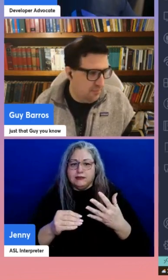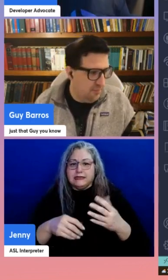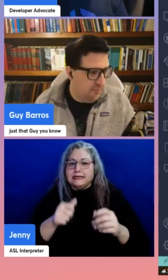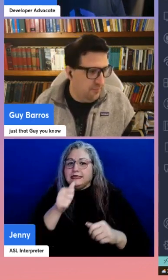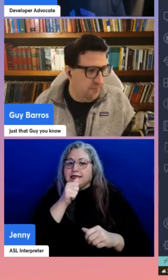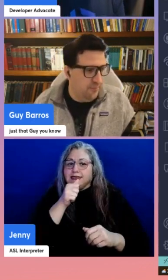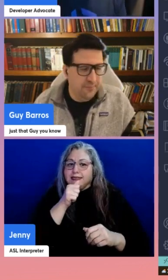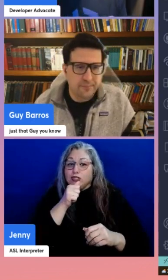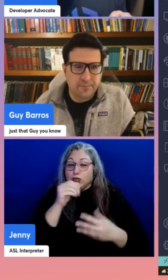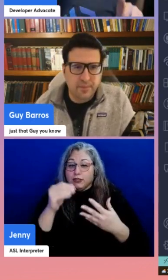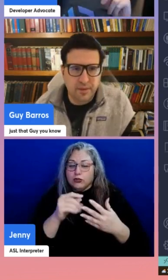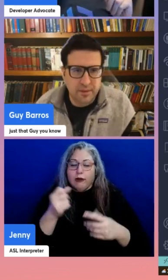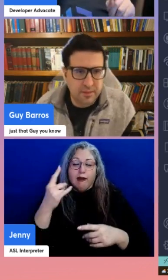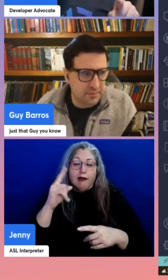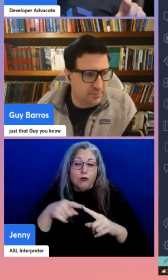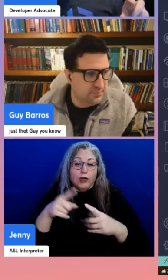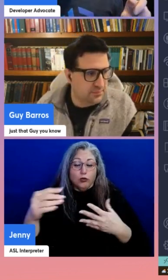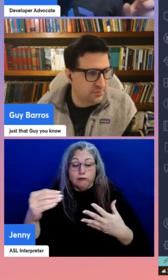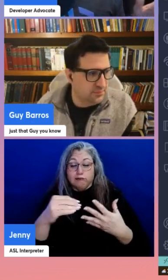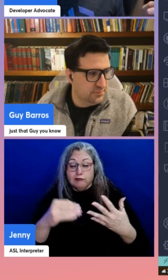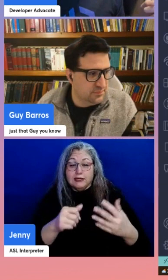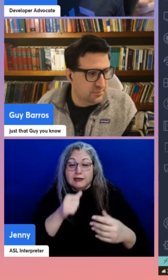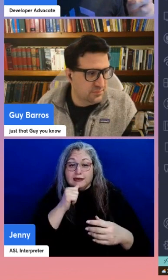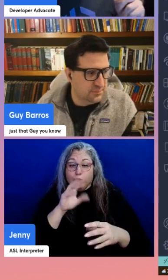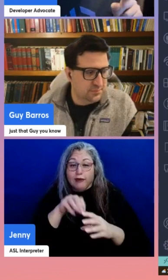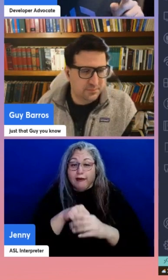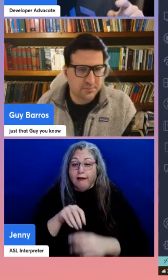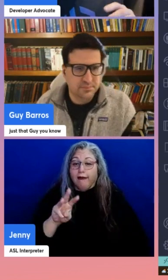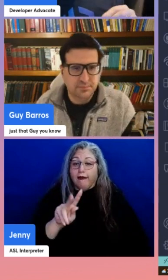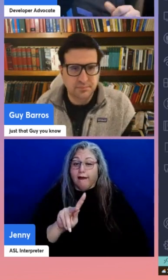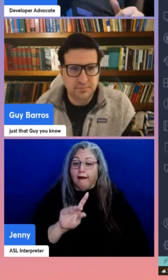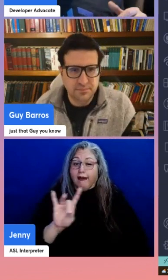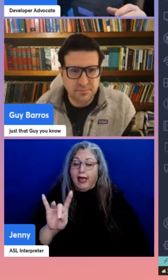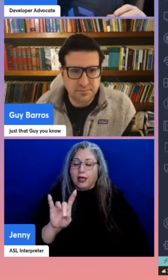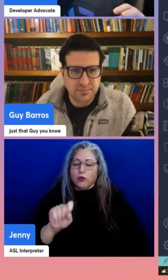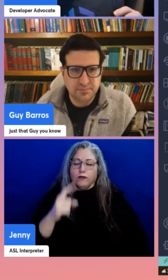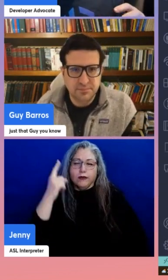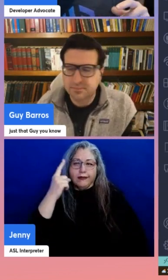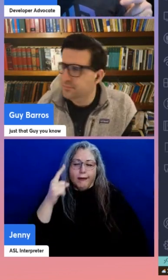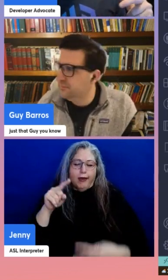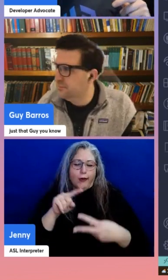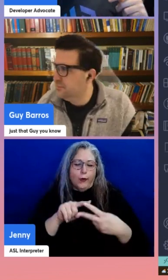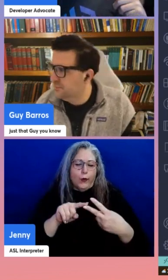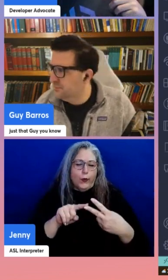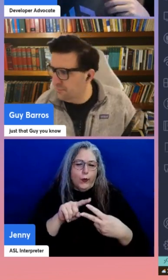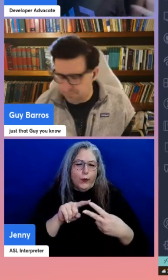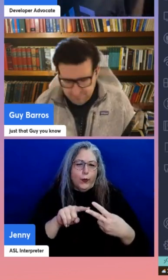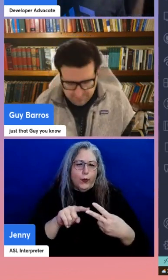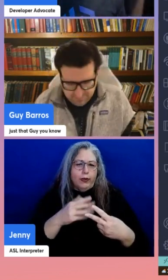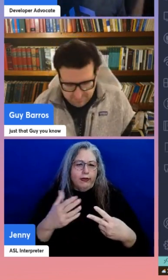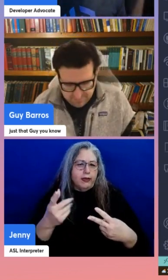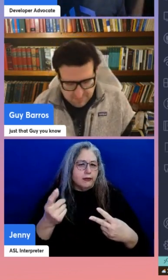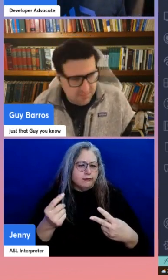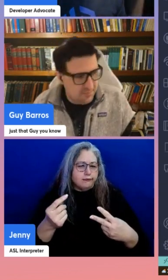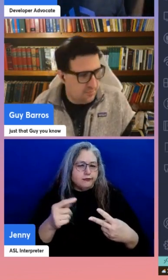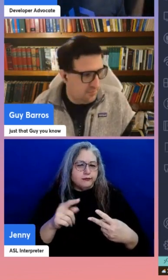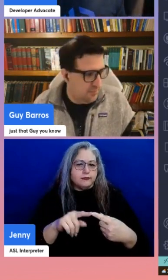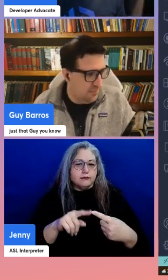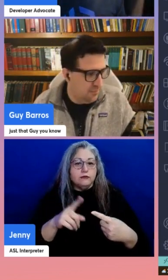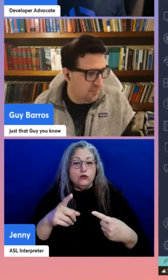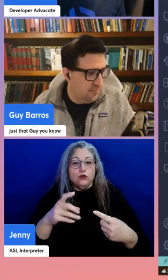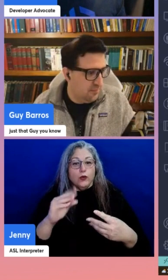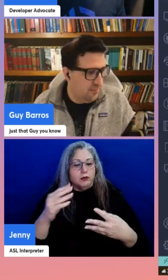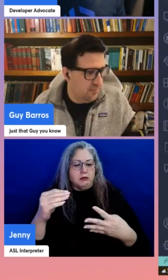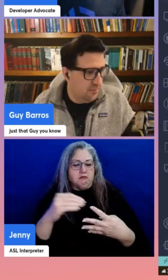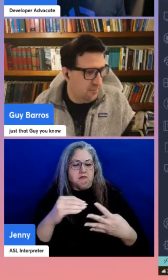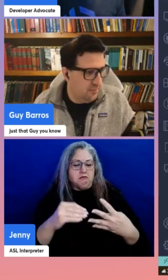kind of injecting secrets into Kubernetes, there's two things that you can kind of think about. One is that you just want to inject secrets